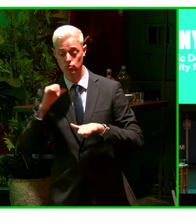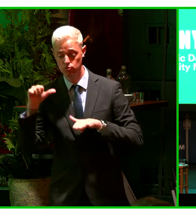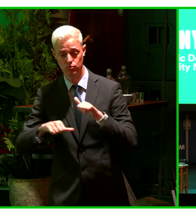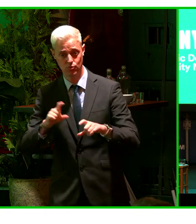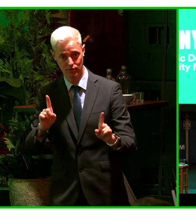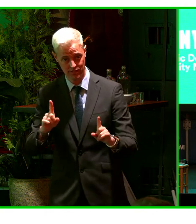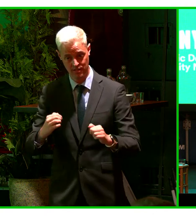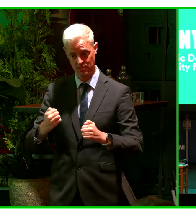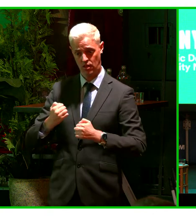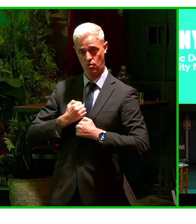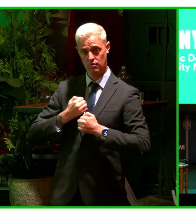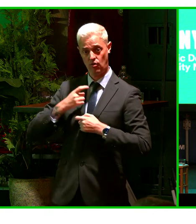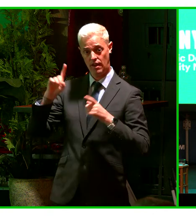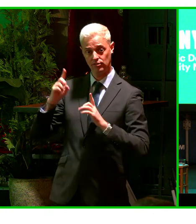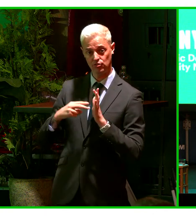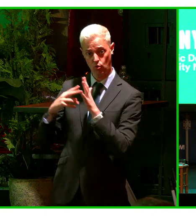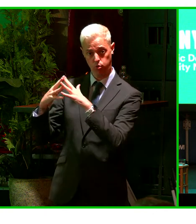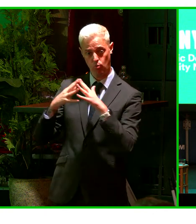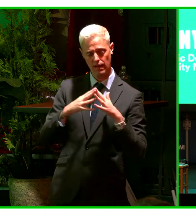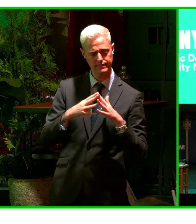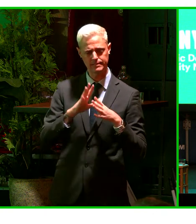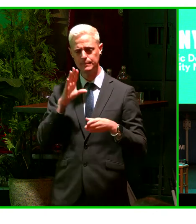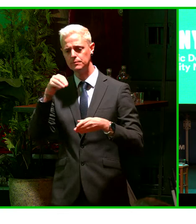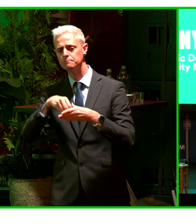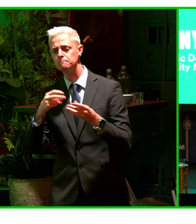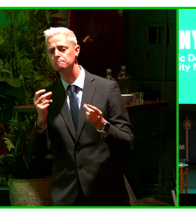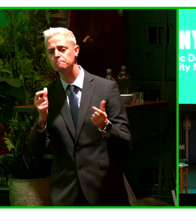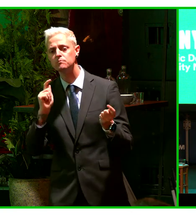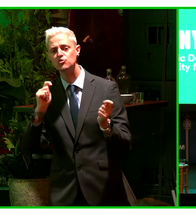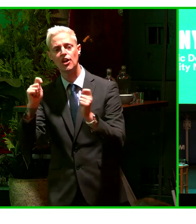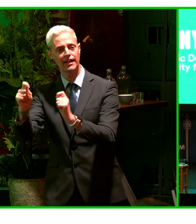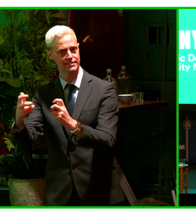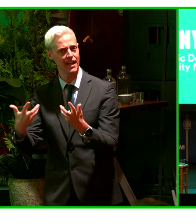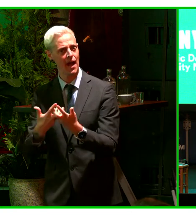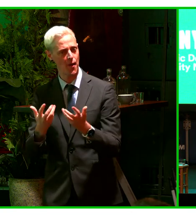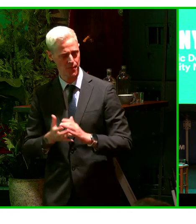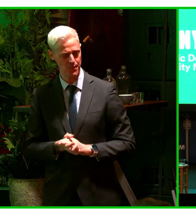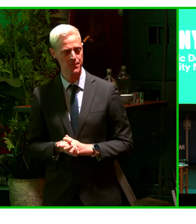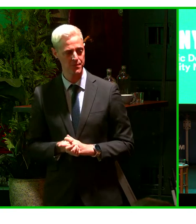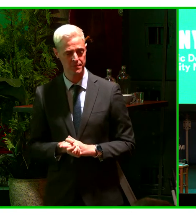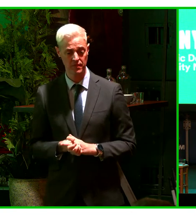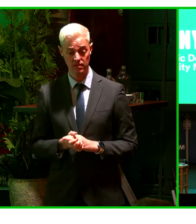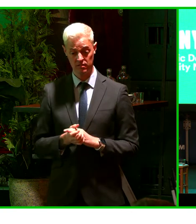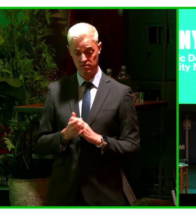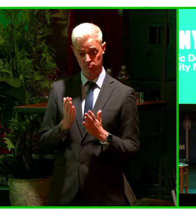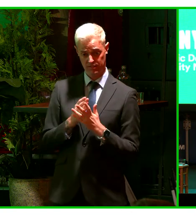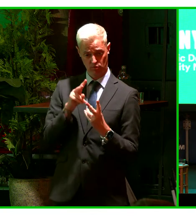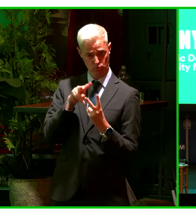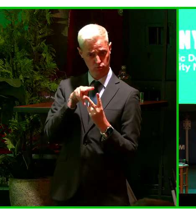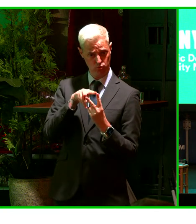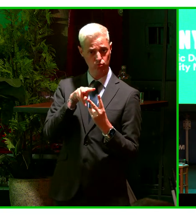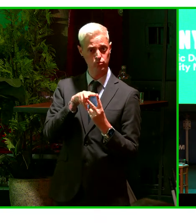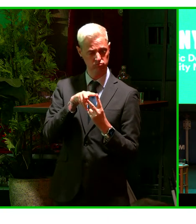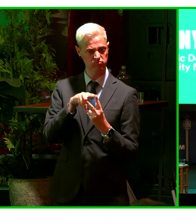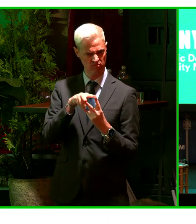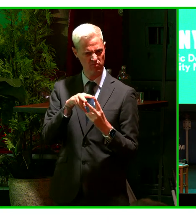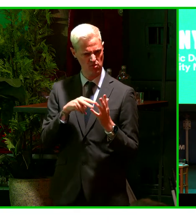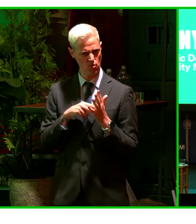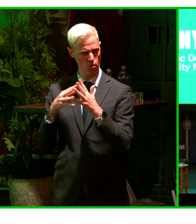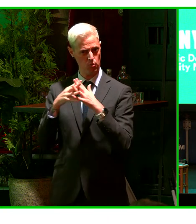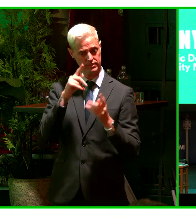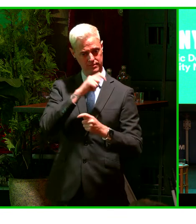to be part of that rapid transition of the energy system? We do two main things to lead the Northwest to net